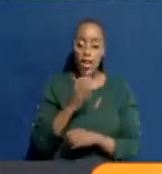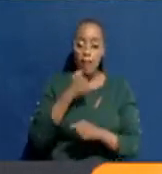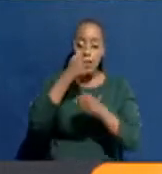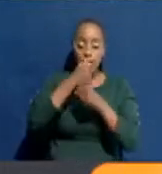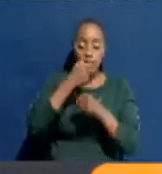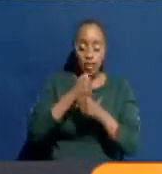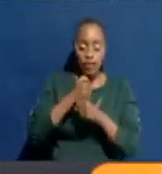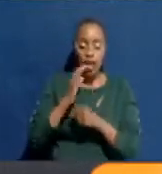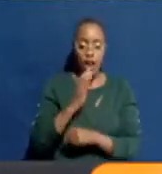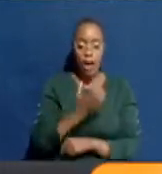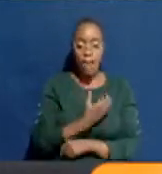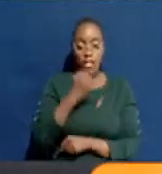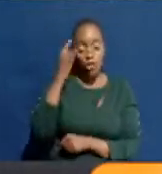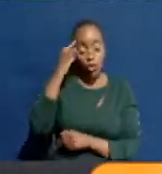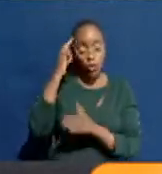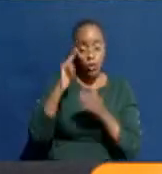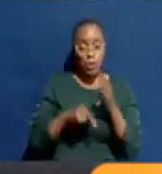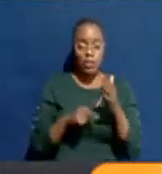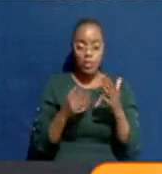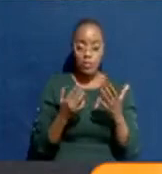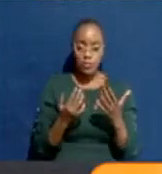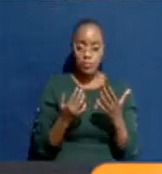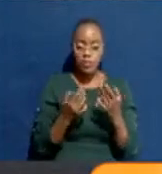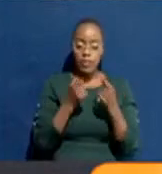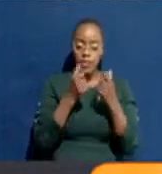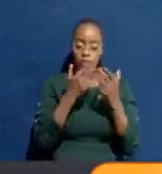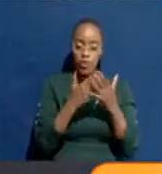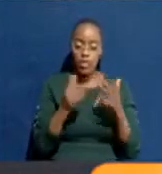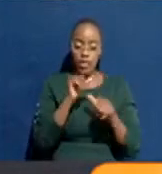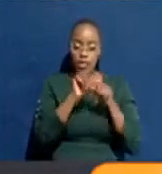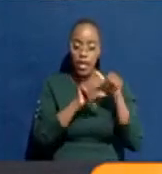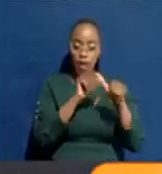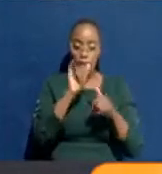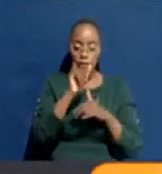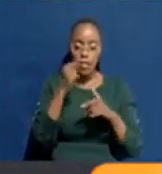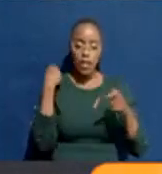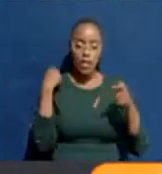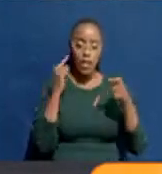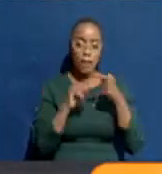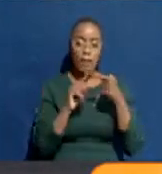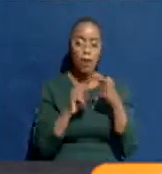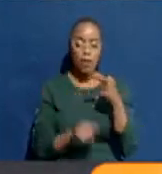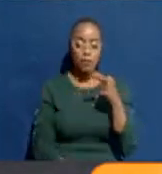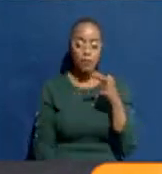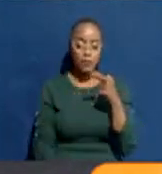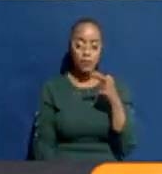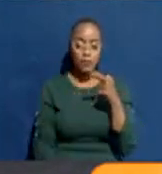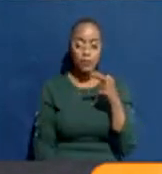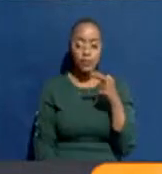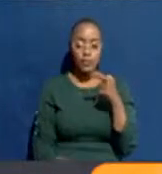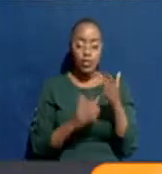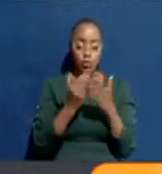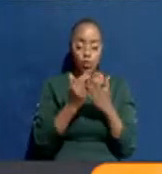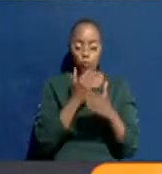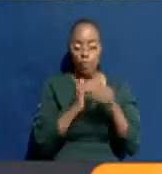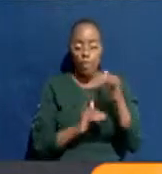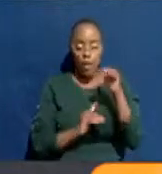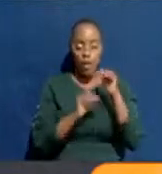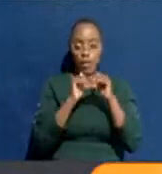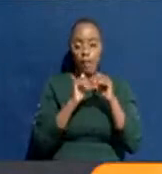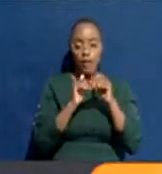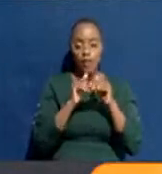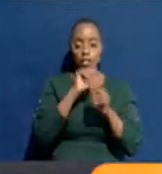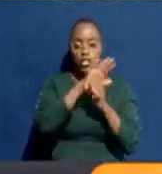the committee thought several things around it. Number one, in terms of removing the cap, it